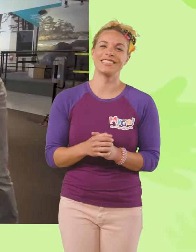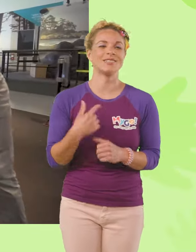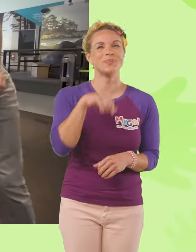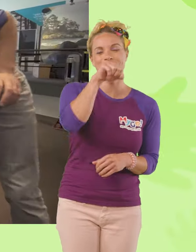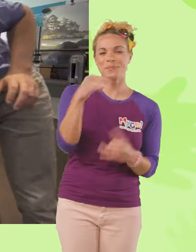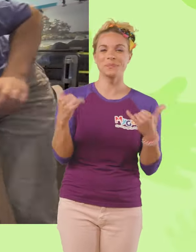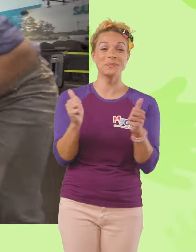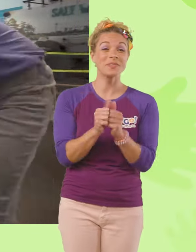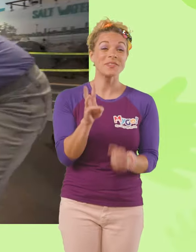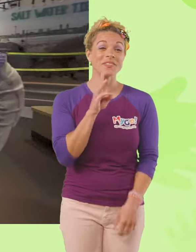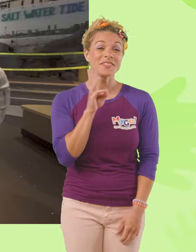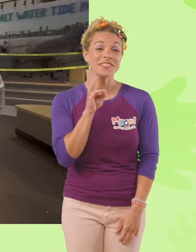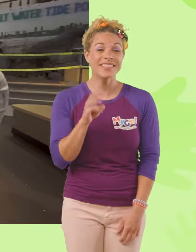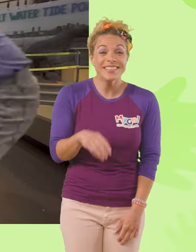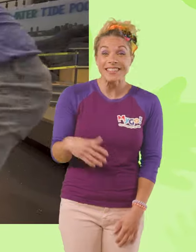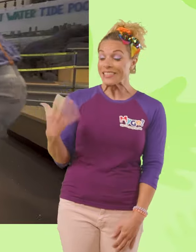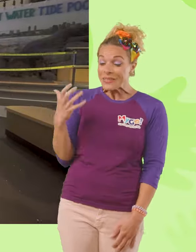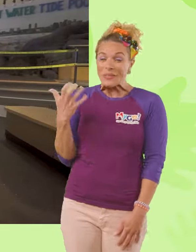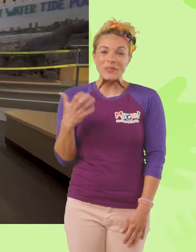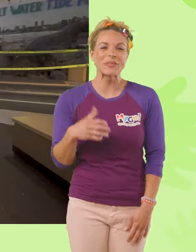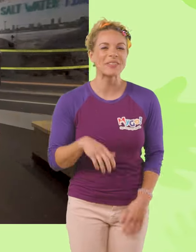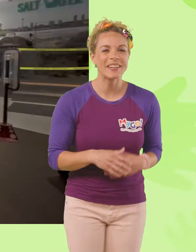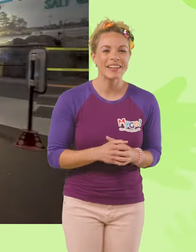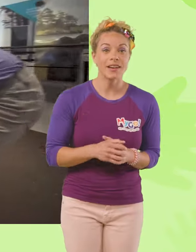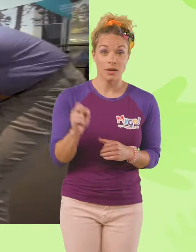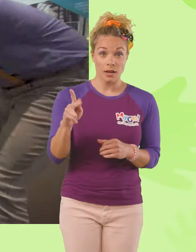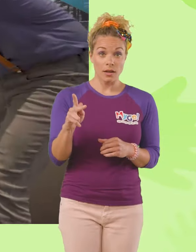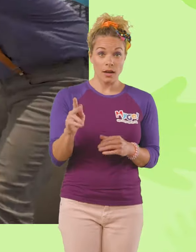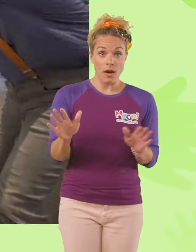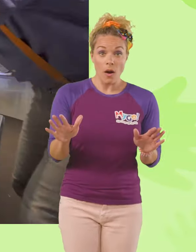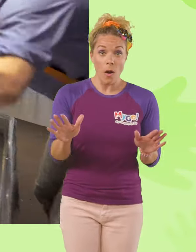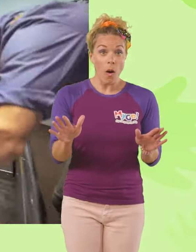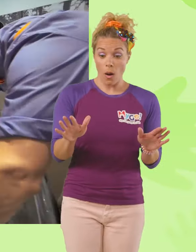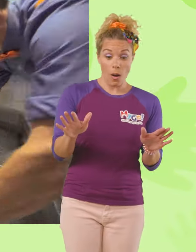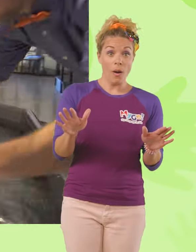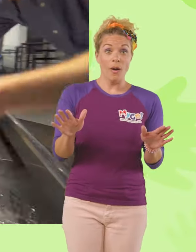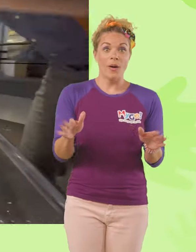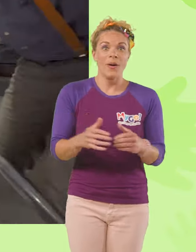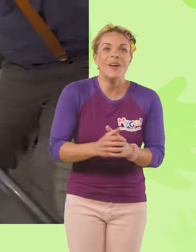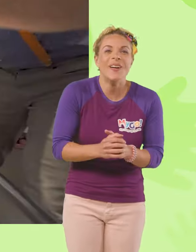I love playing with water. Whee. Okay. Whoa.